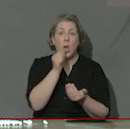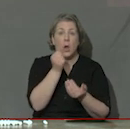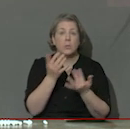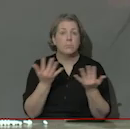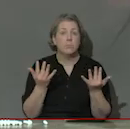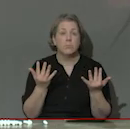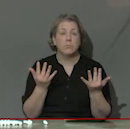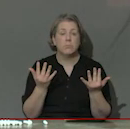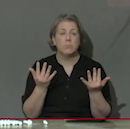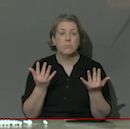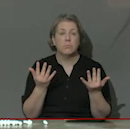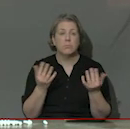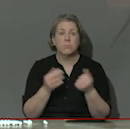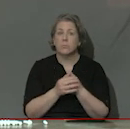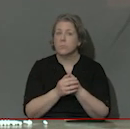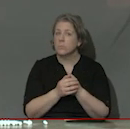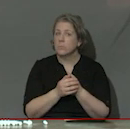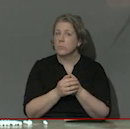Yes?